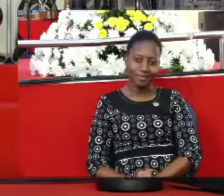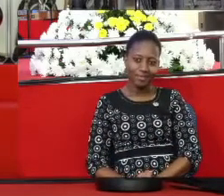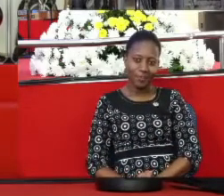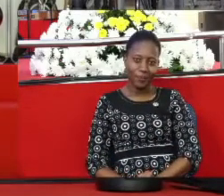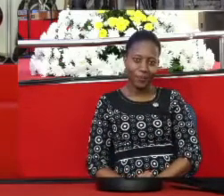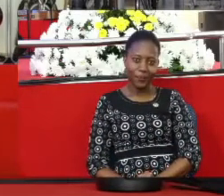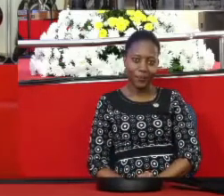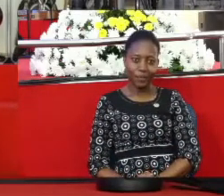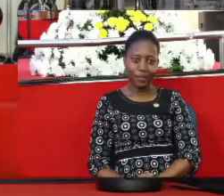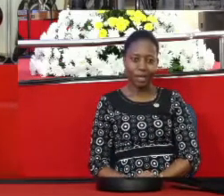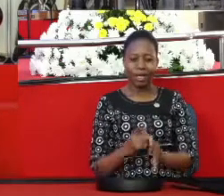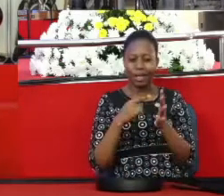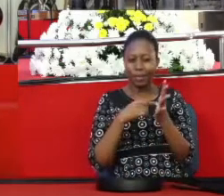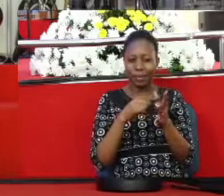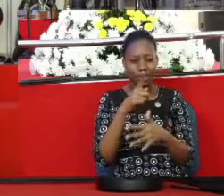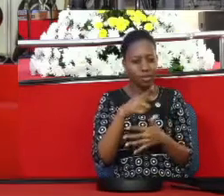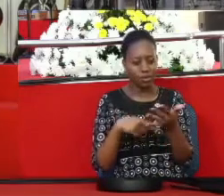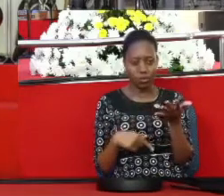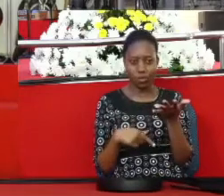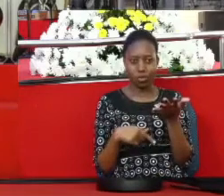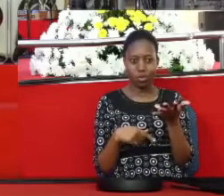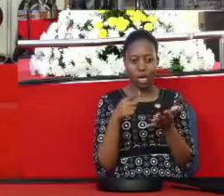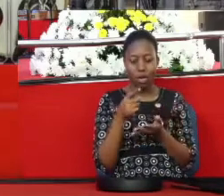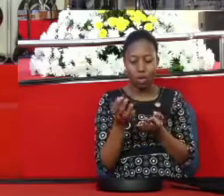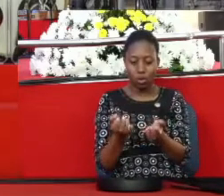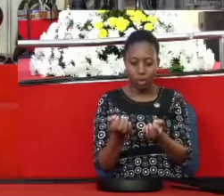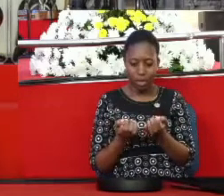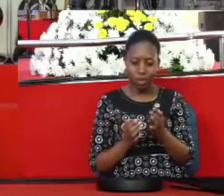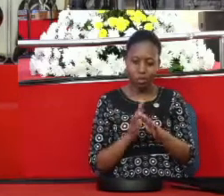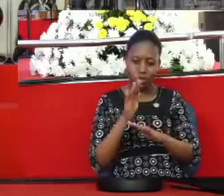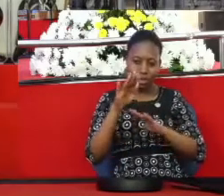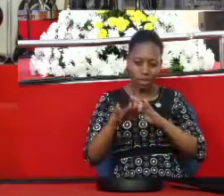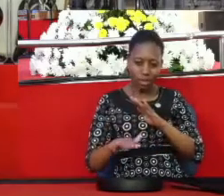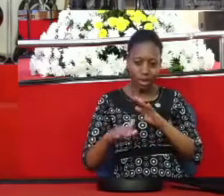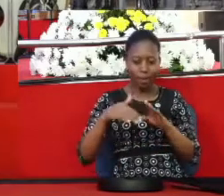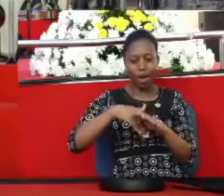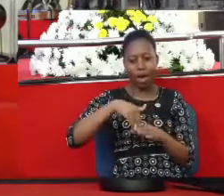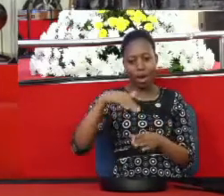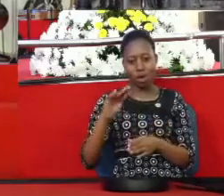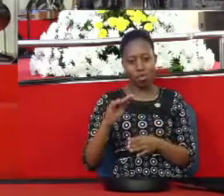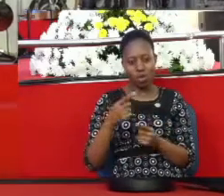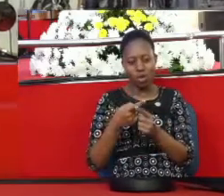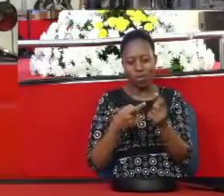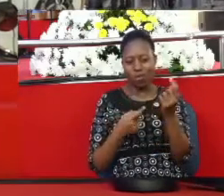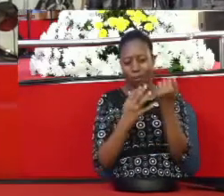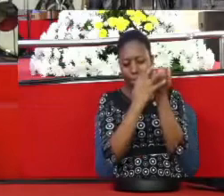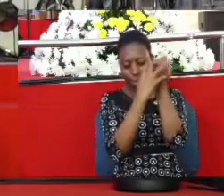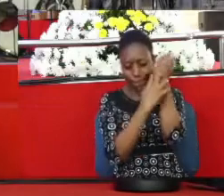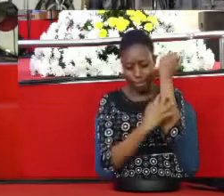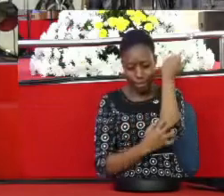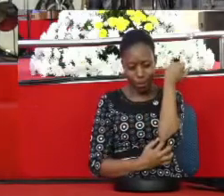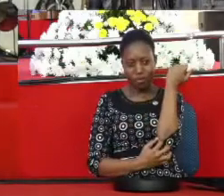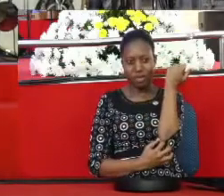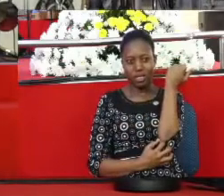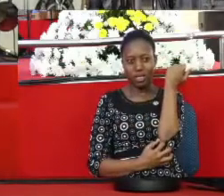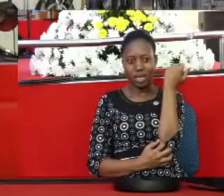So the point is, you will need to step out from my poverty. I need to step out from my wants